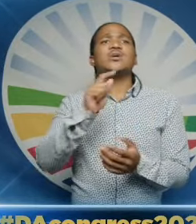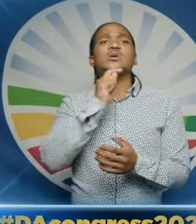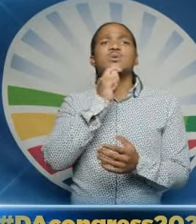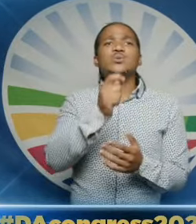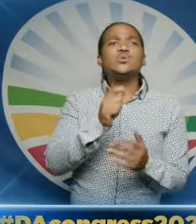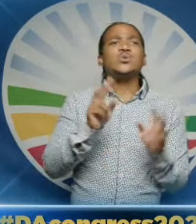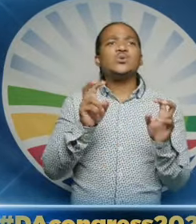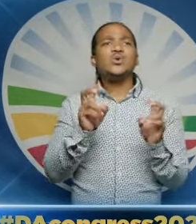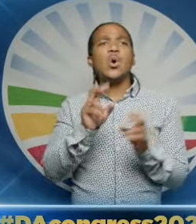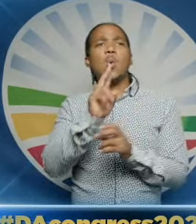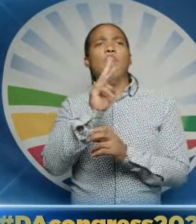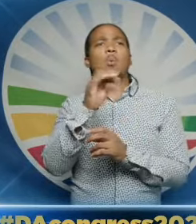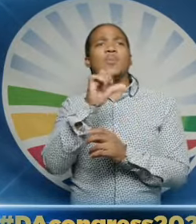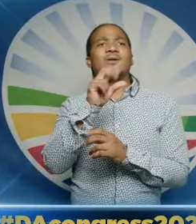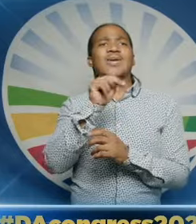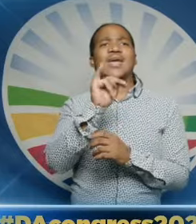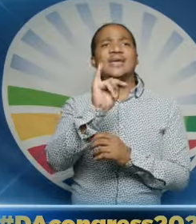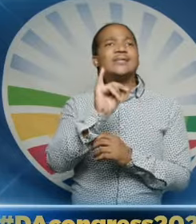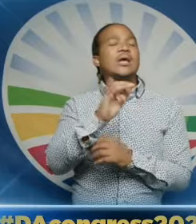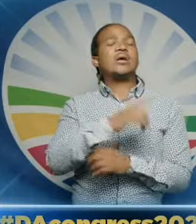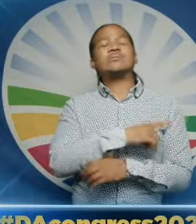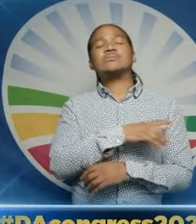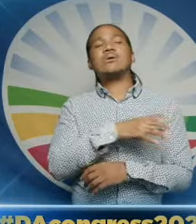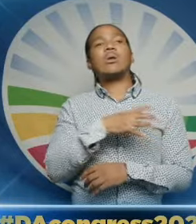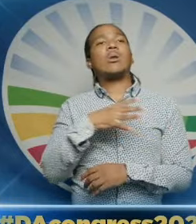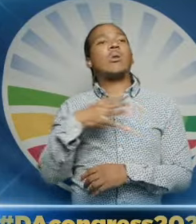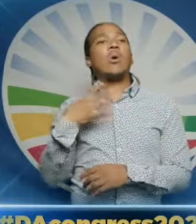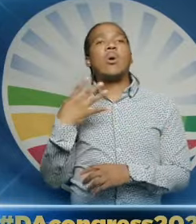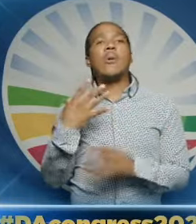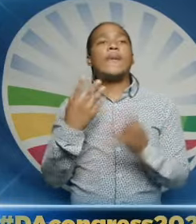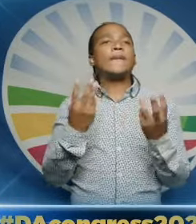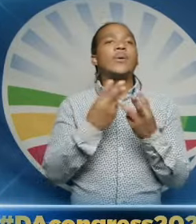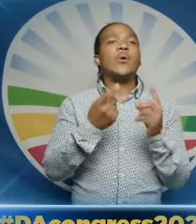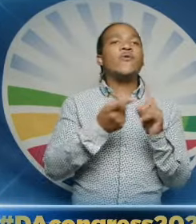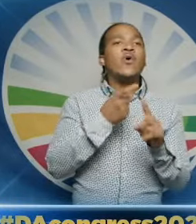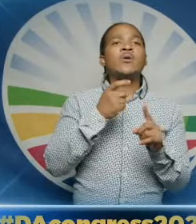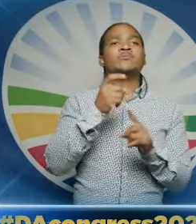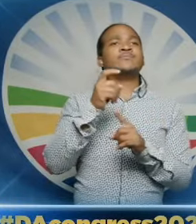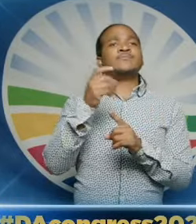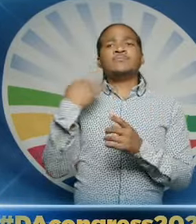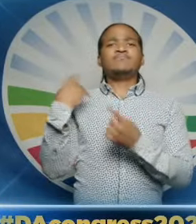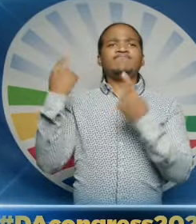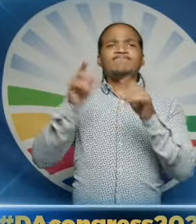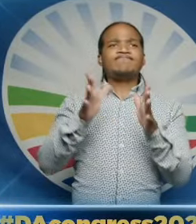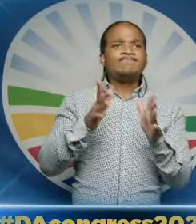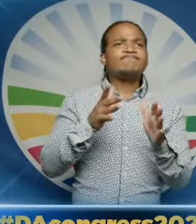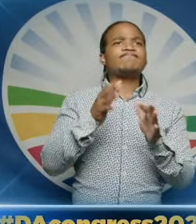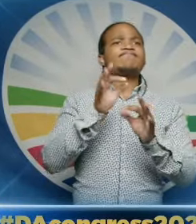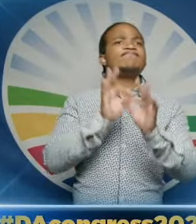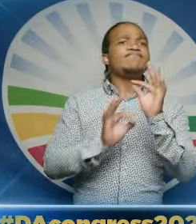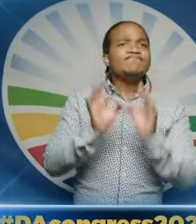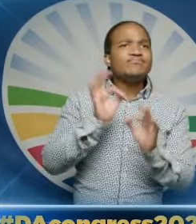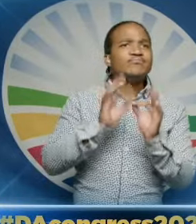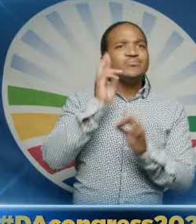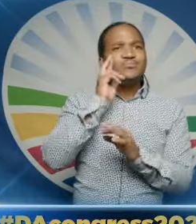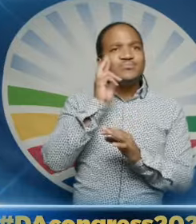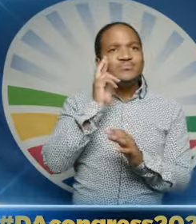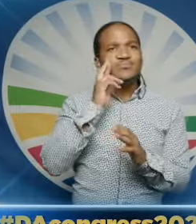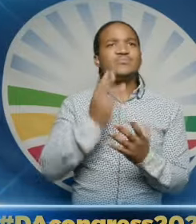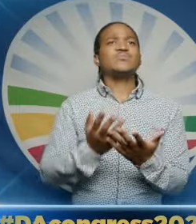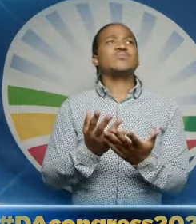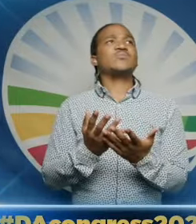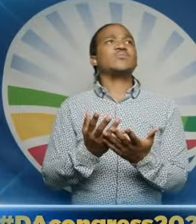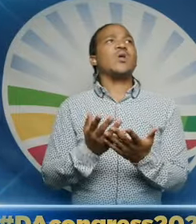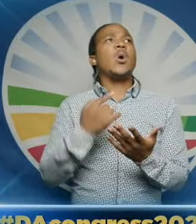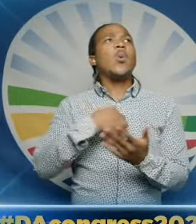for Umgeni, Chris, was a long one. People like Greg Crumbock, who was here earlier, the viewers would remember him. People who